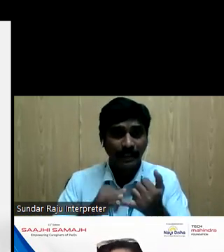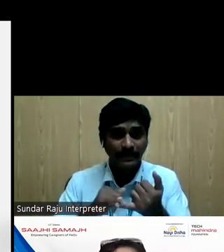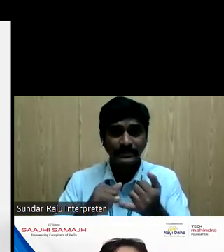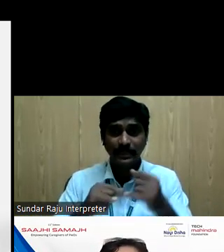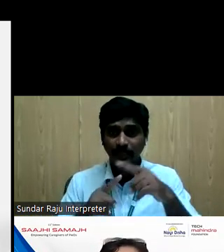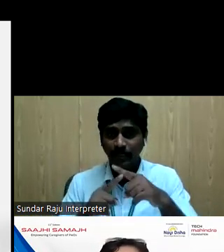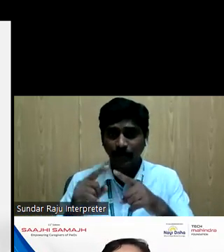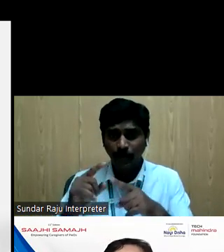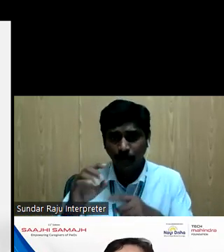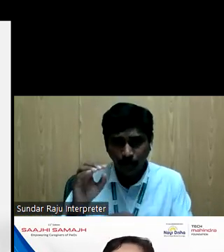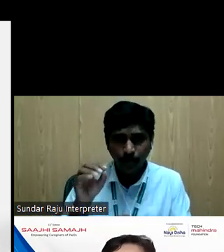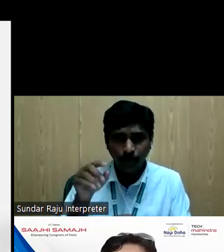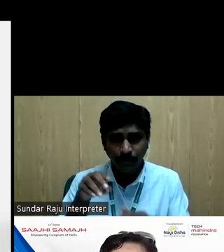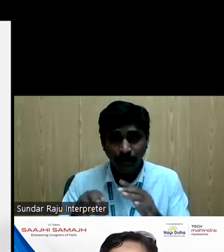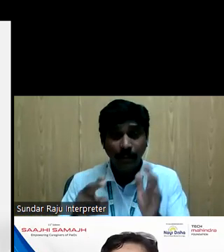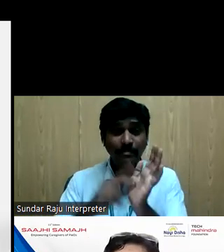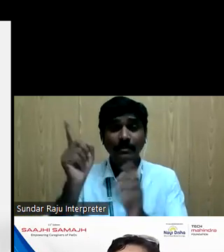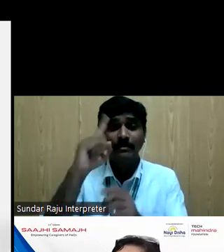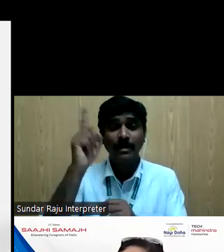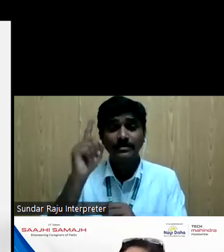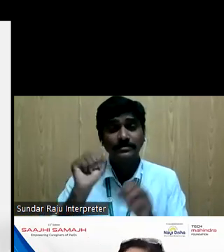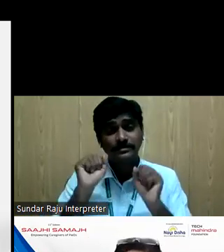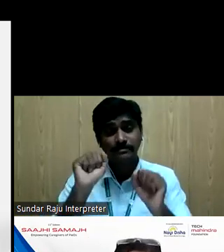Caregiver Organizations. Welcome, Mr. Anil.